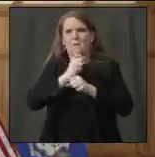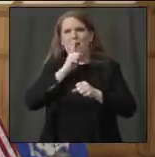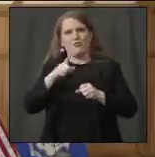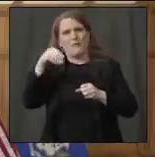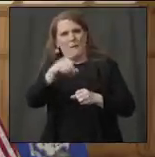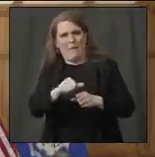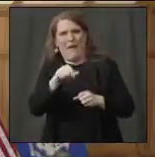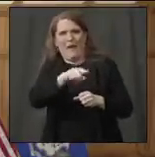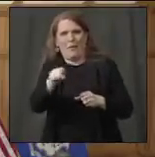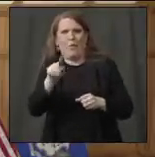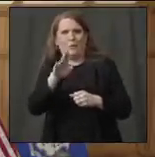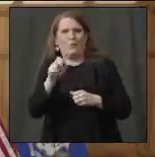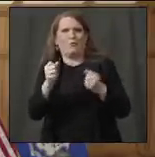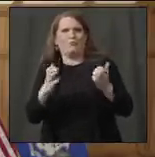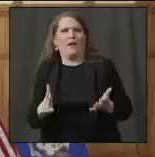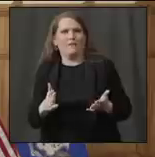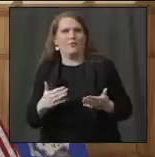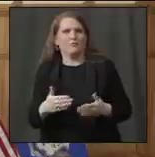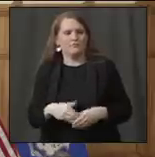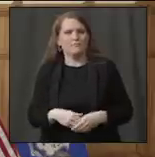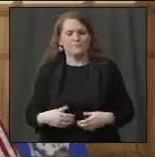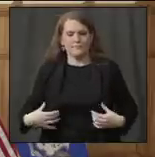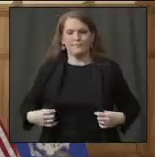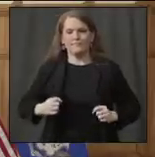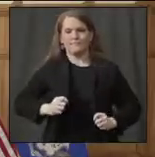Move along next to the Hartford Current.